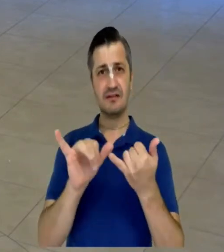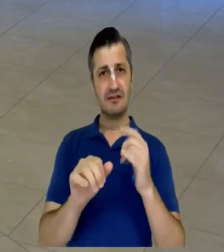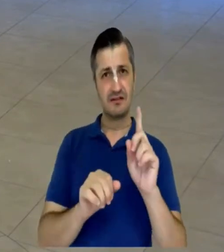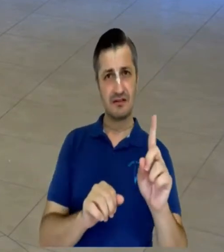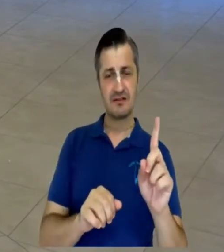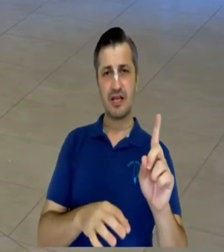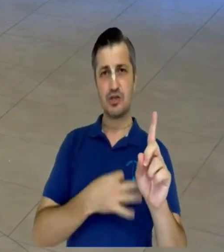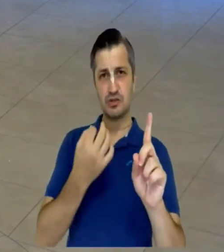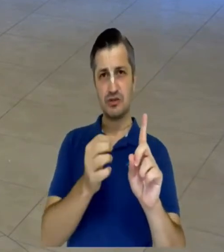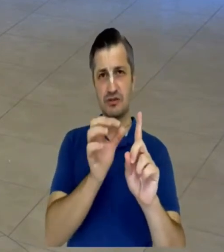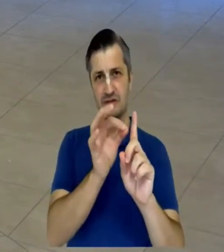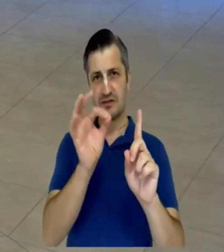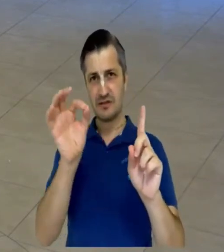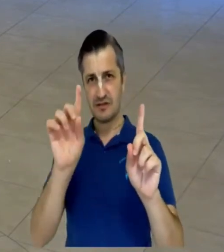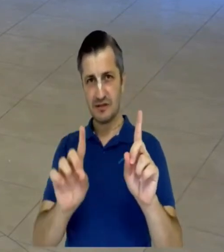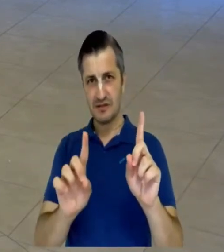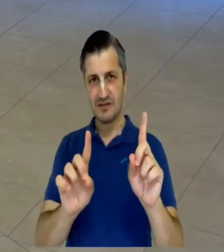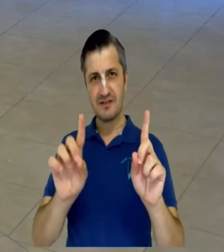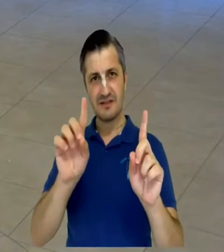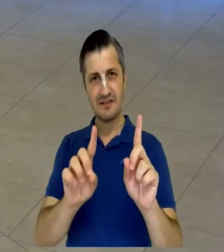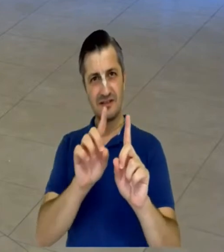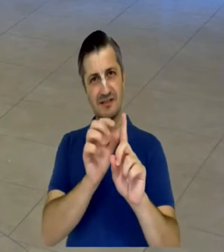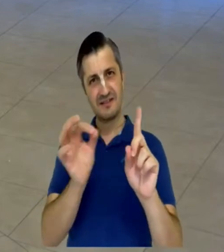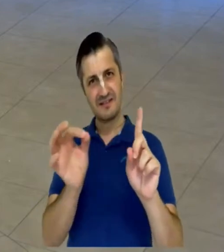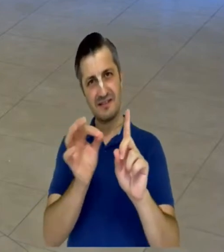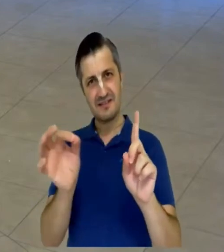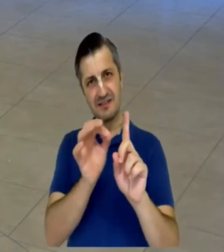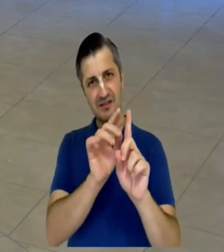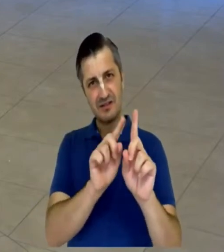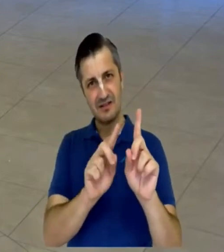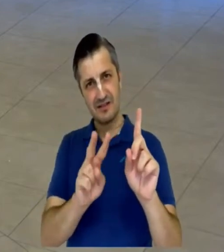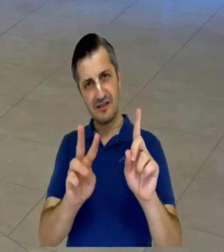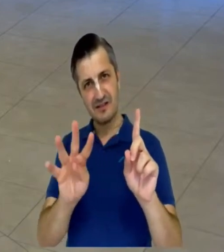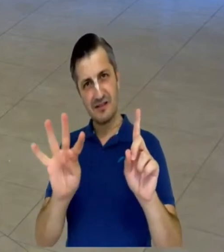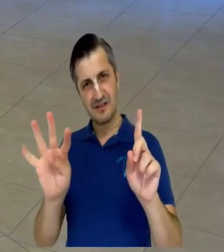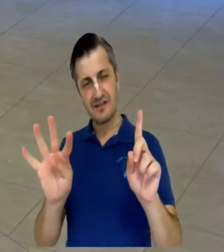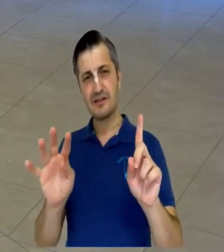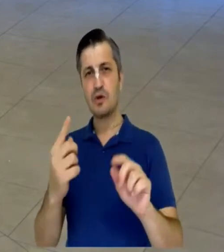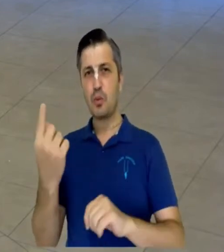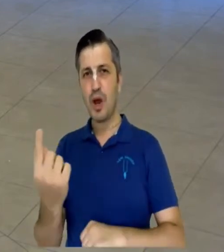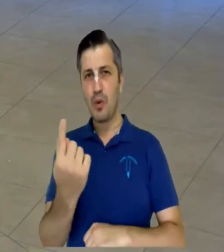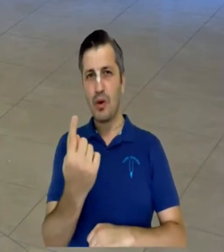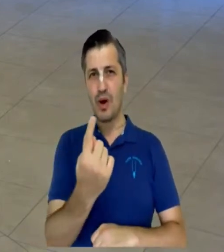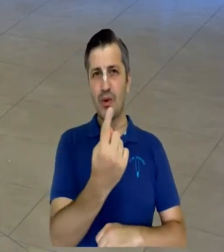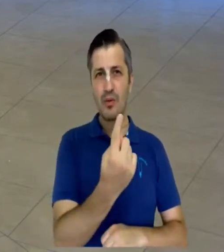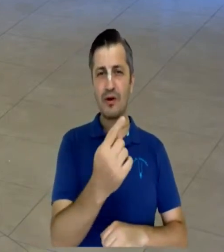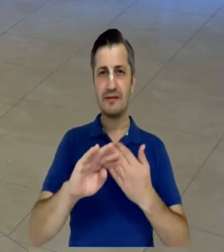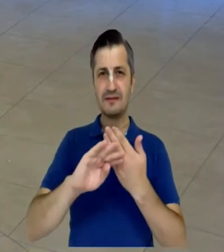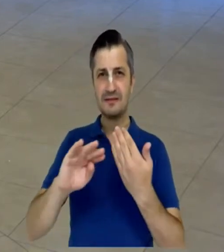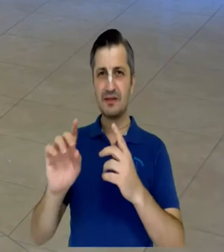this, that natveva ham chatu nasam, natvam neme chandadipa, nachaiva